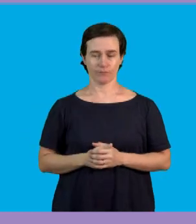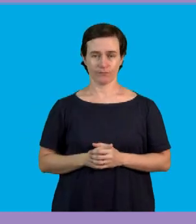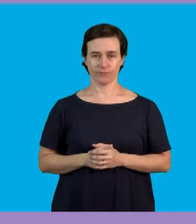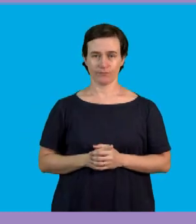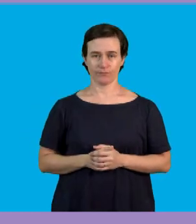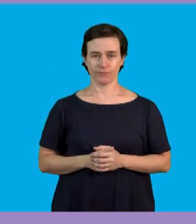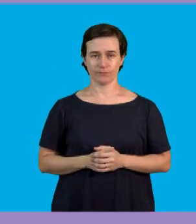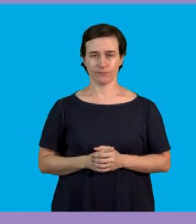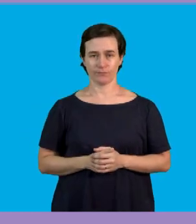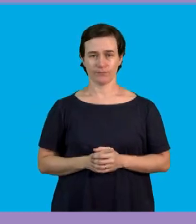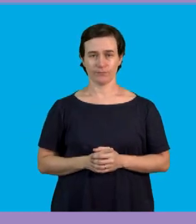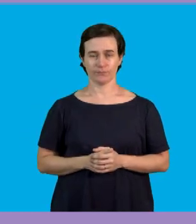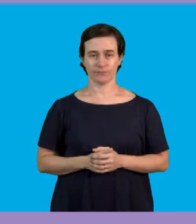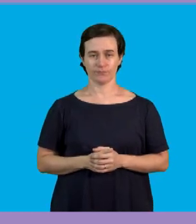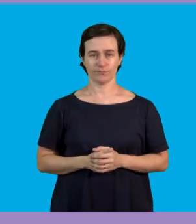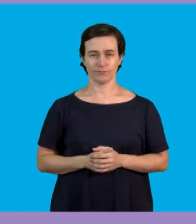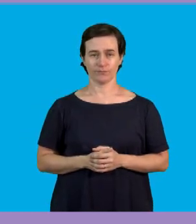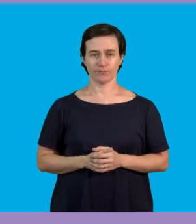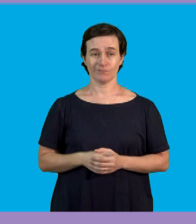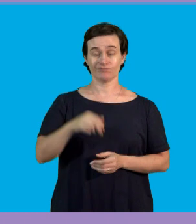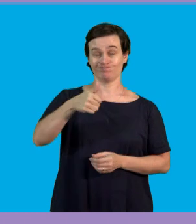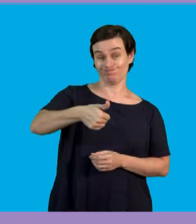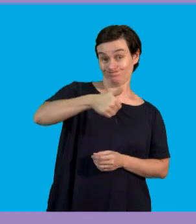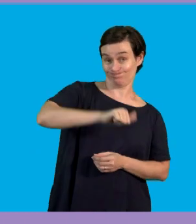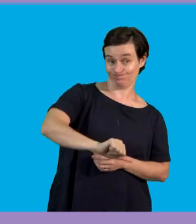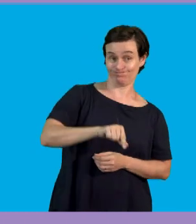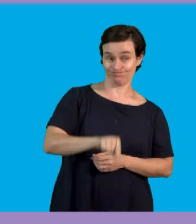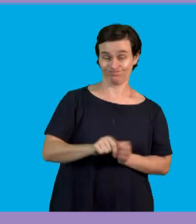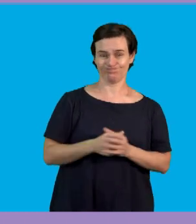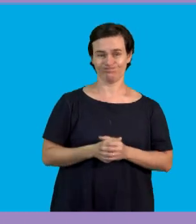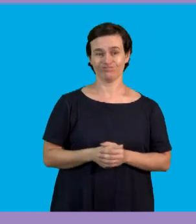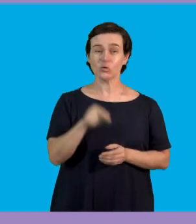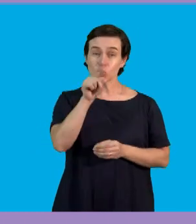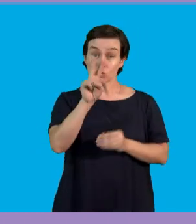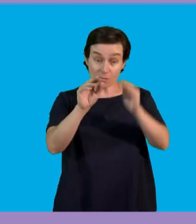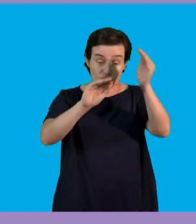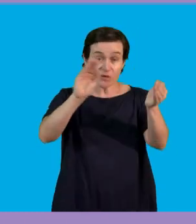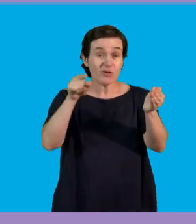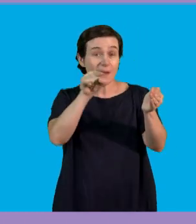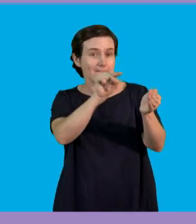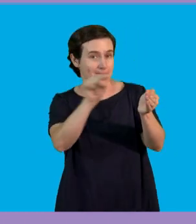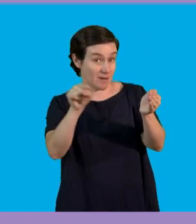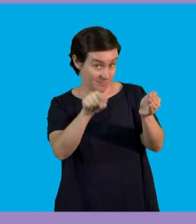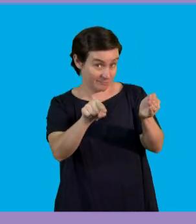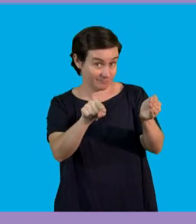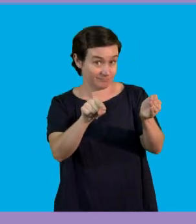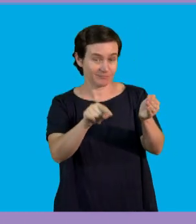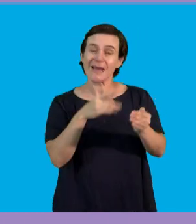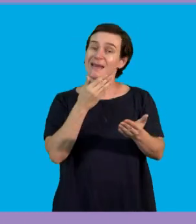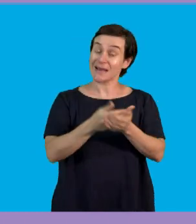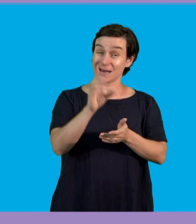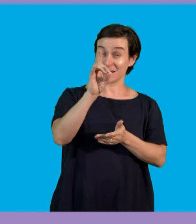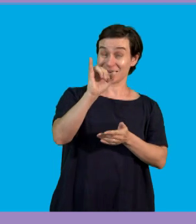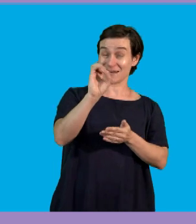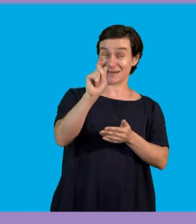204. The next one has a subtraction in the bracket. Distributive property works for subtraction